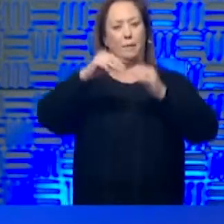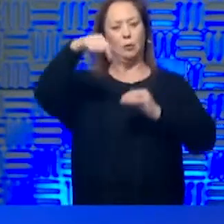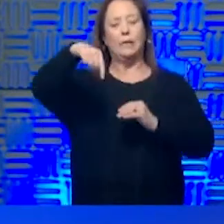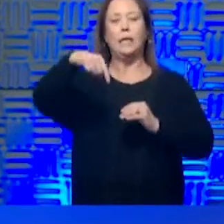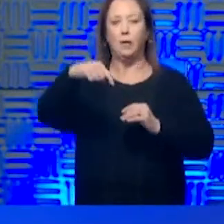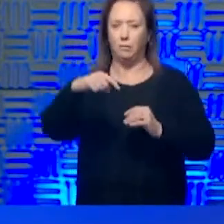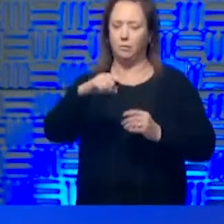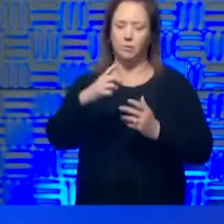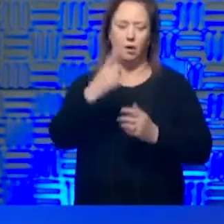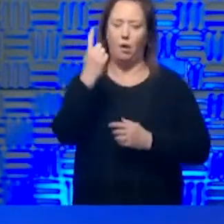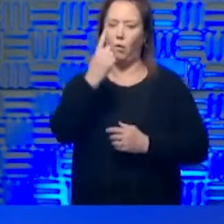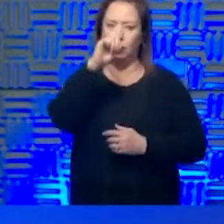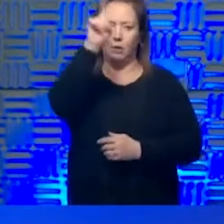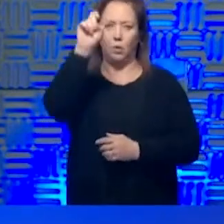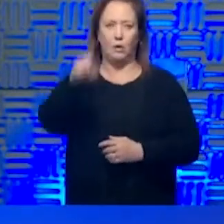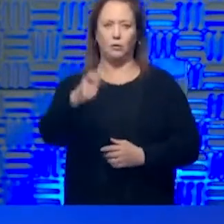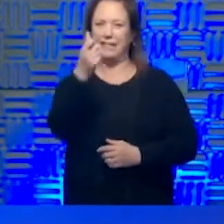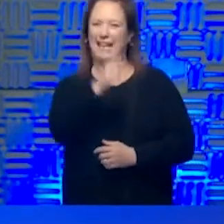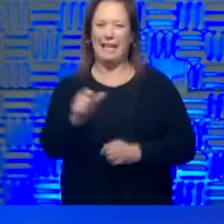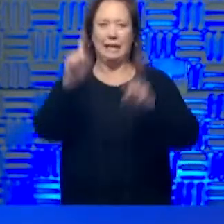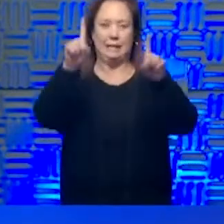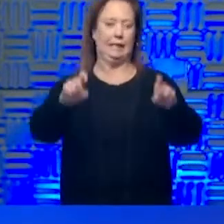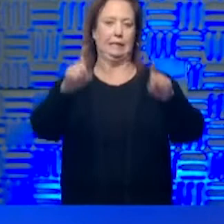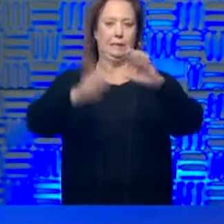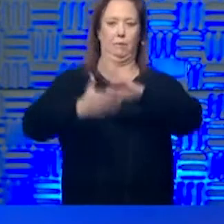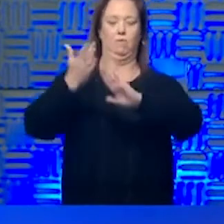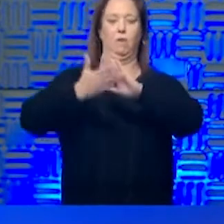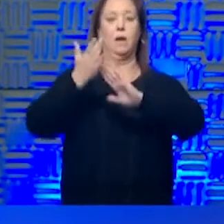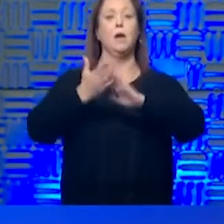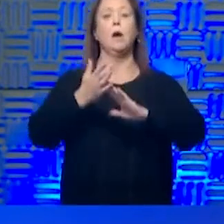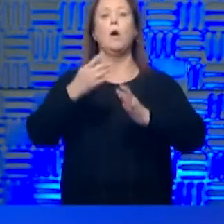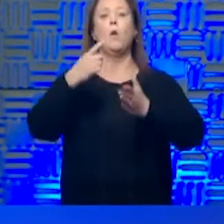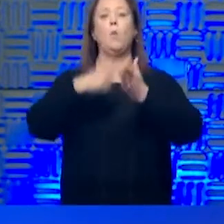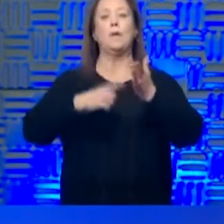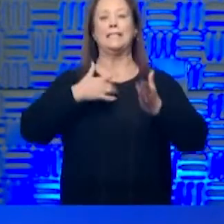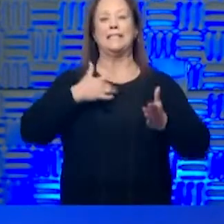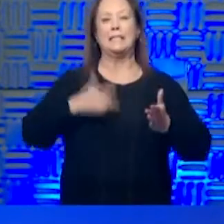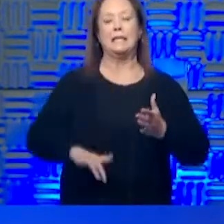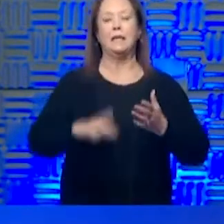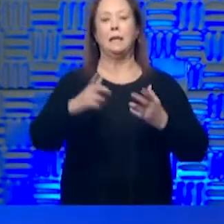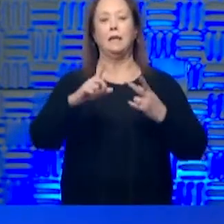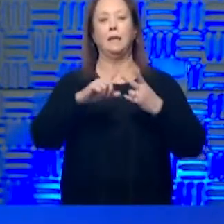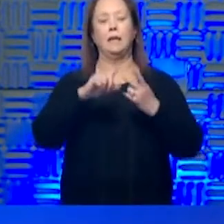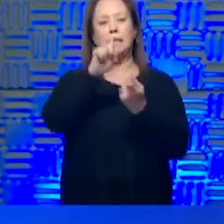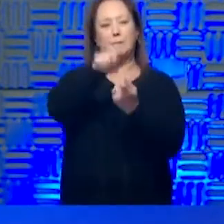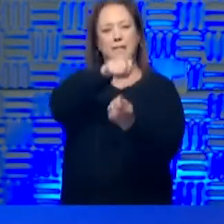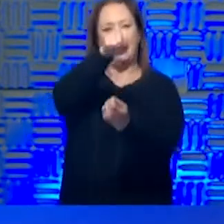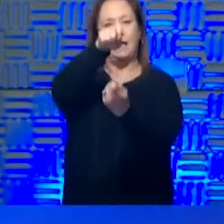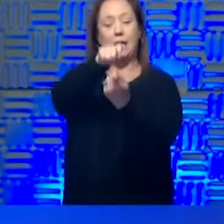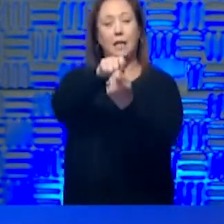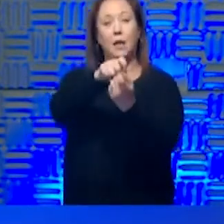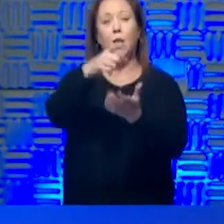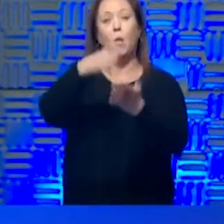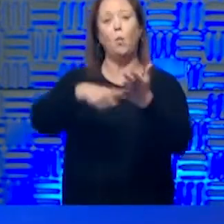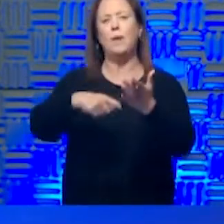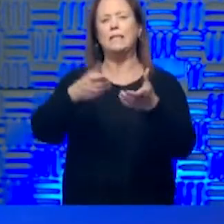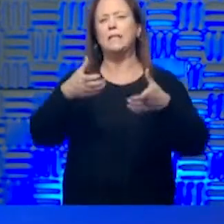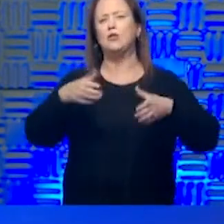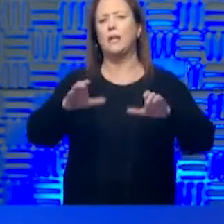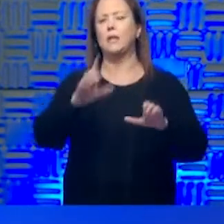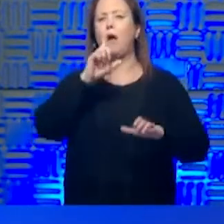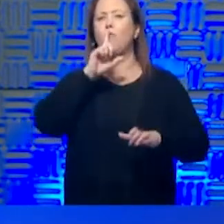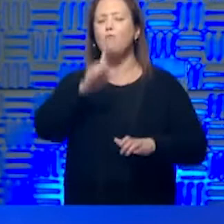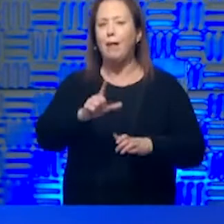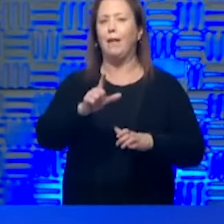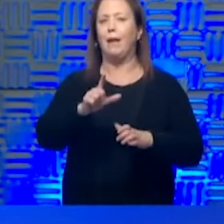been a question. That's always a question in any test we run. What is the sensitivity and specificity? What is the chance that I'm really going to